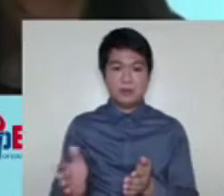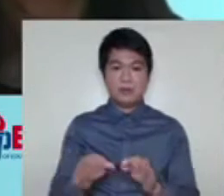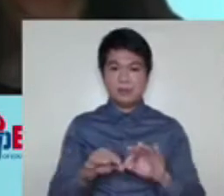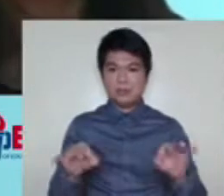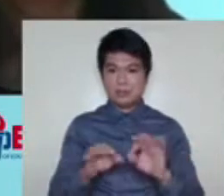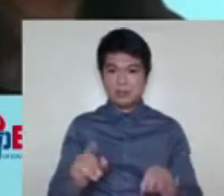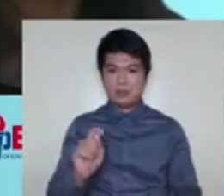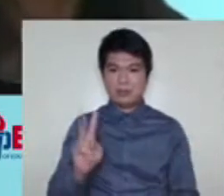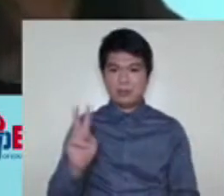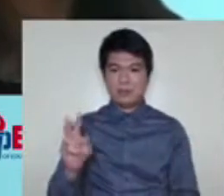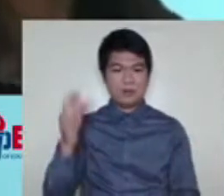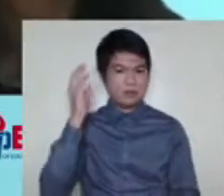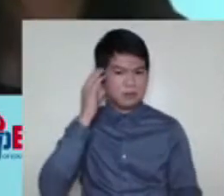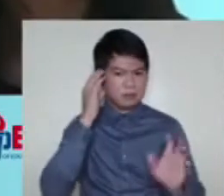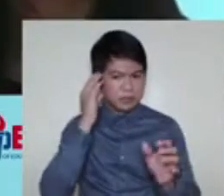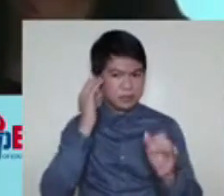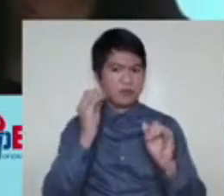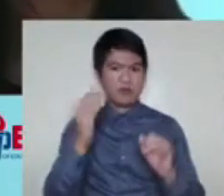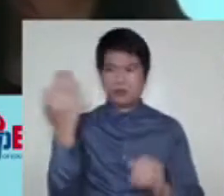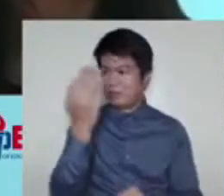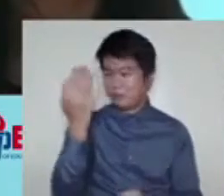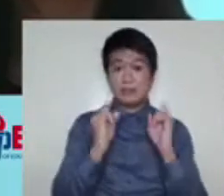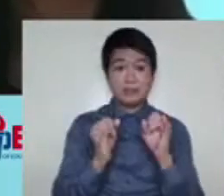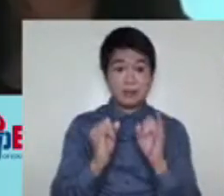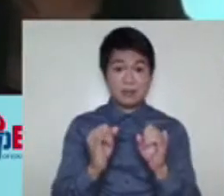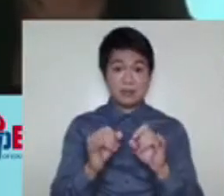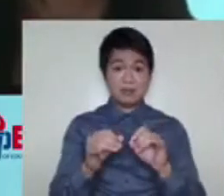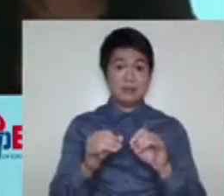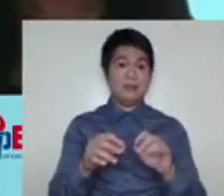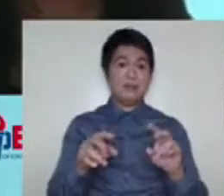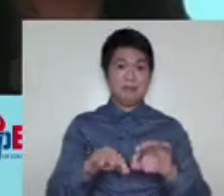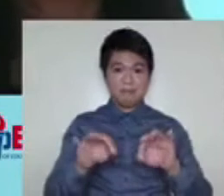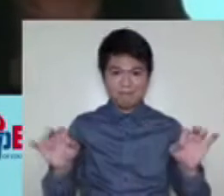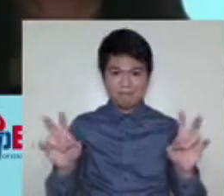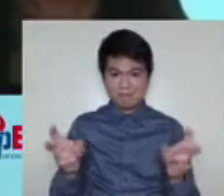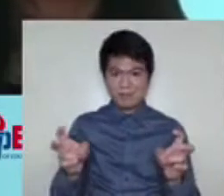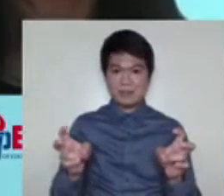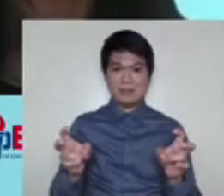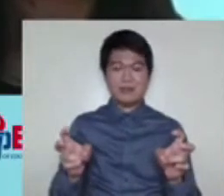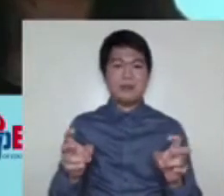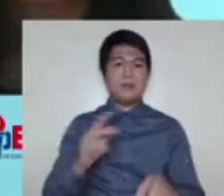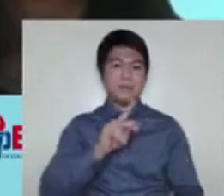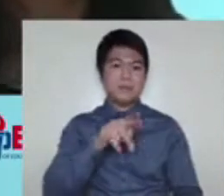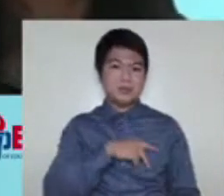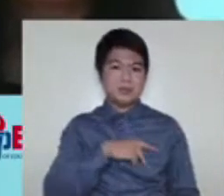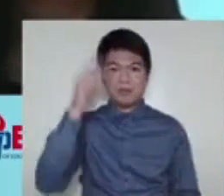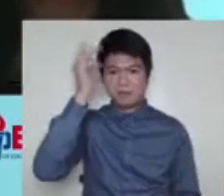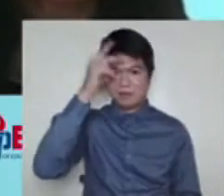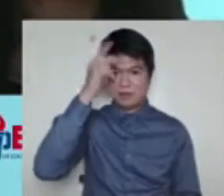radio-based instruction with annotations that identify the application of your personal philosophy of teaching that